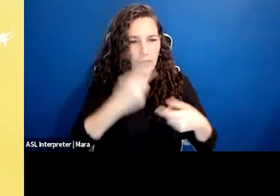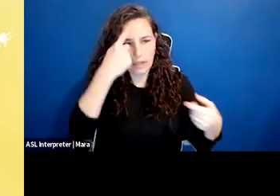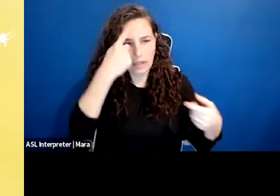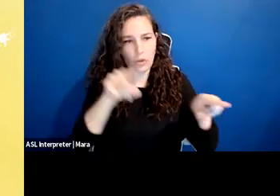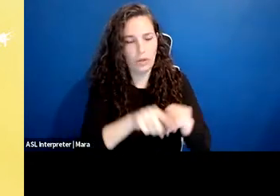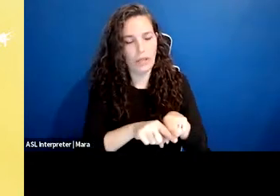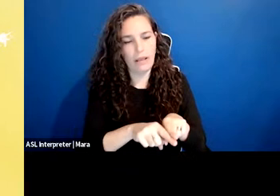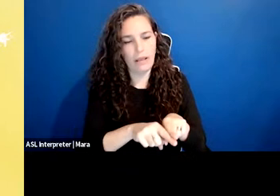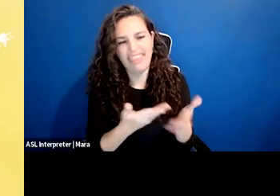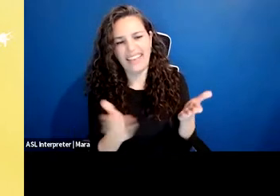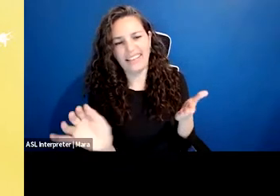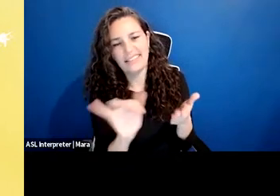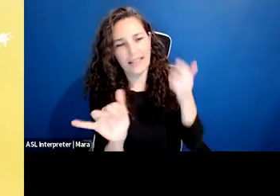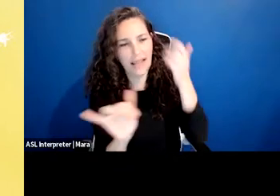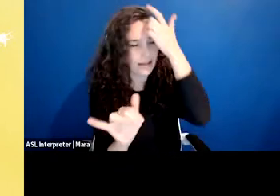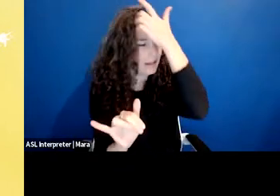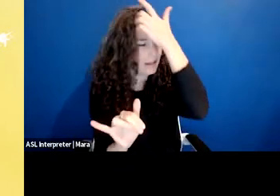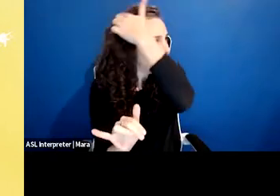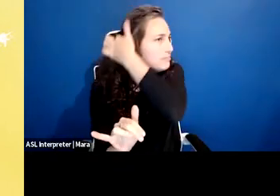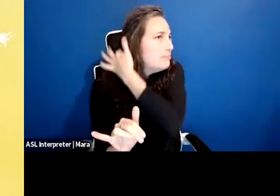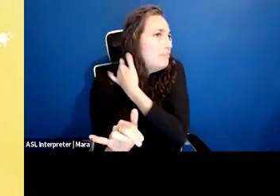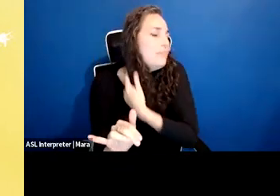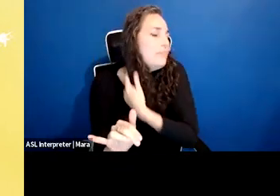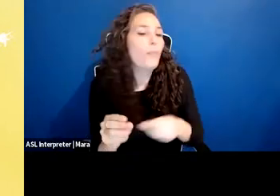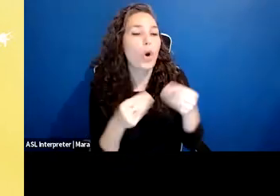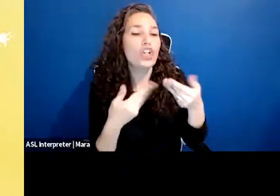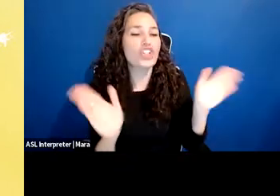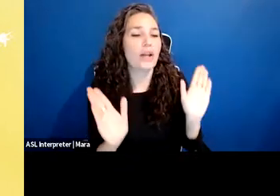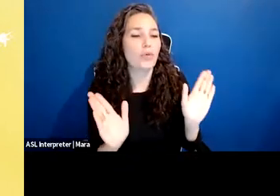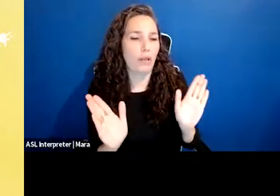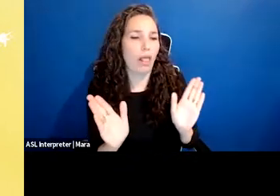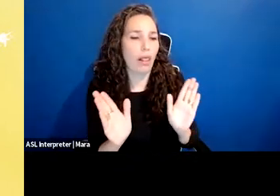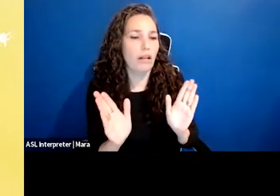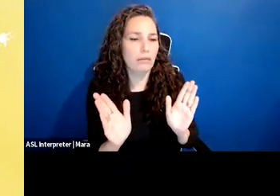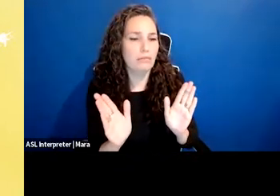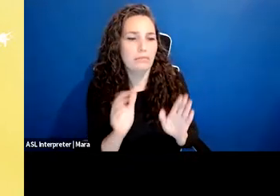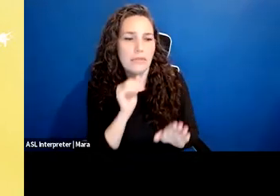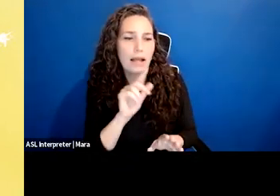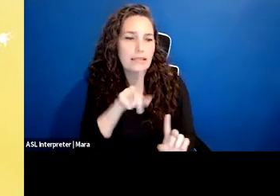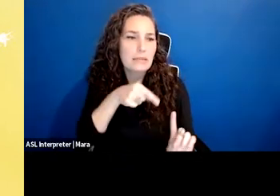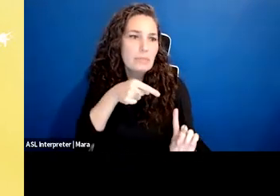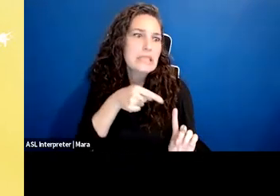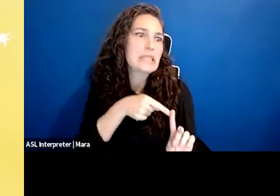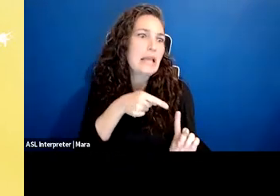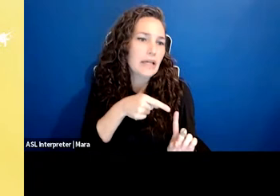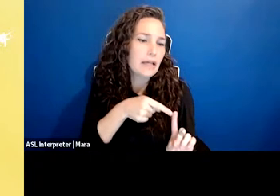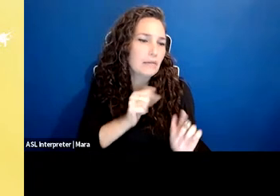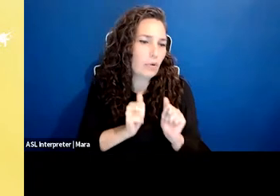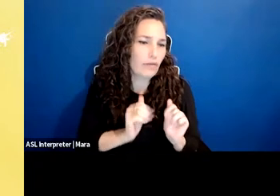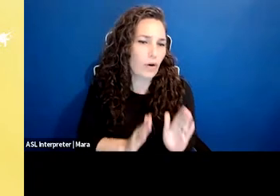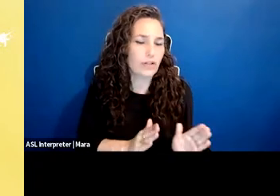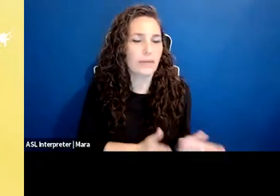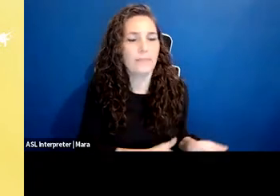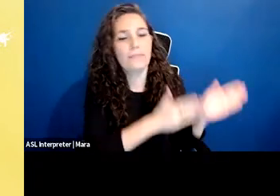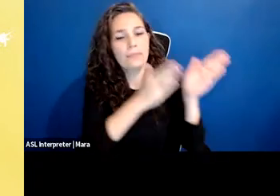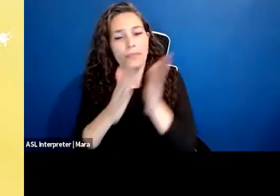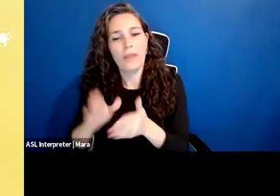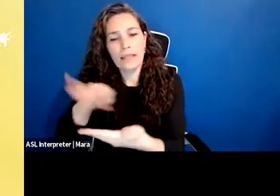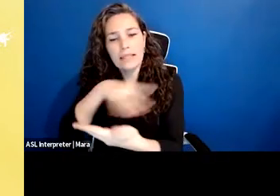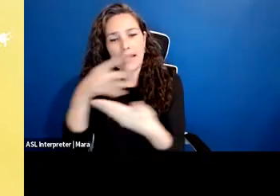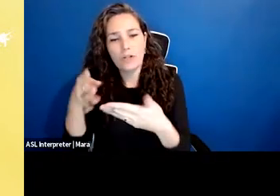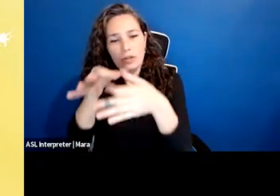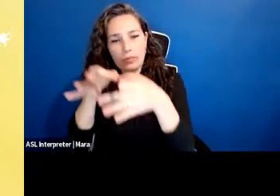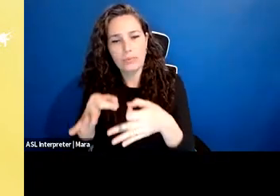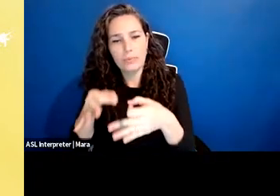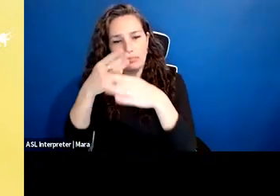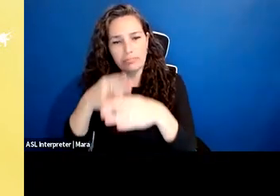that are kind of more general terms that don't need to apply to specific performers. Then the schedules are broken down by